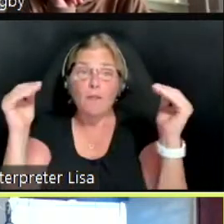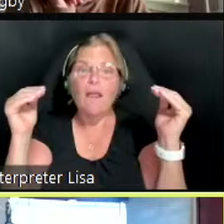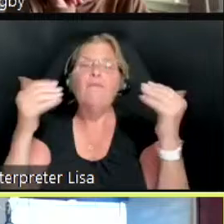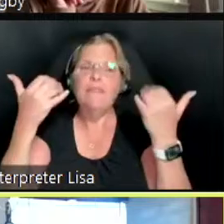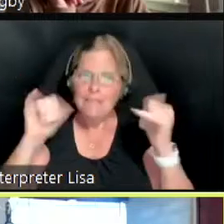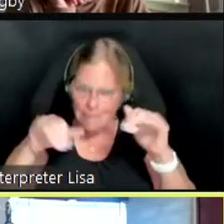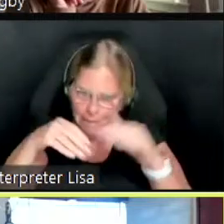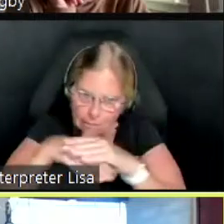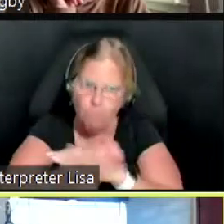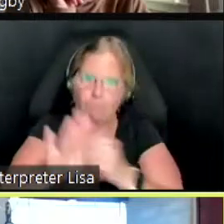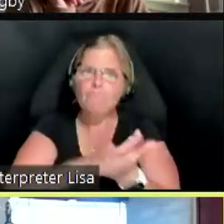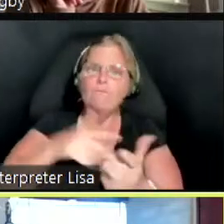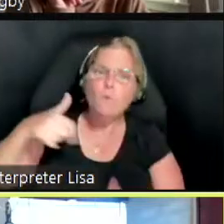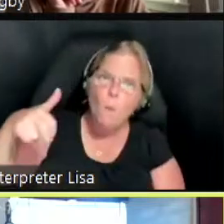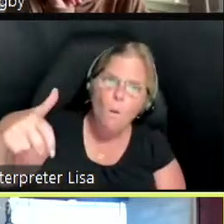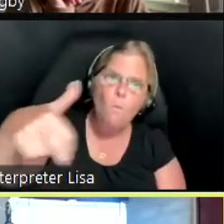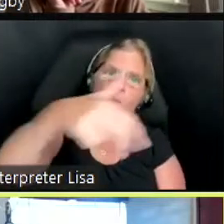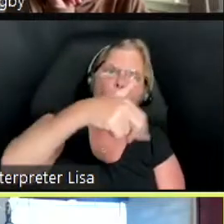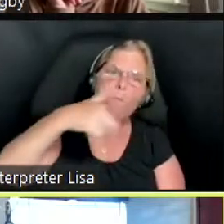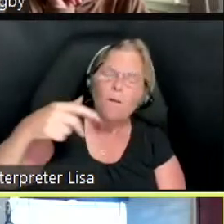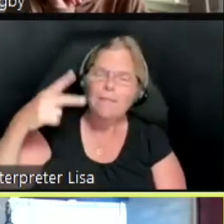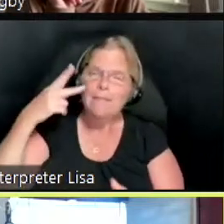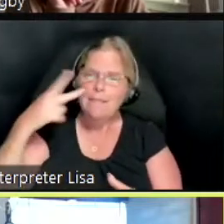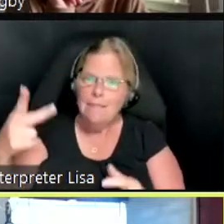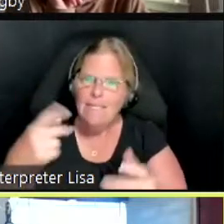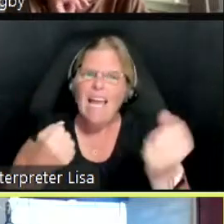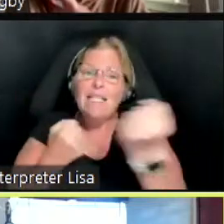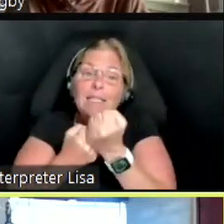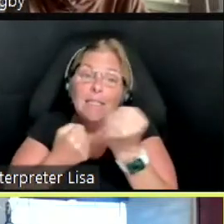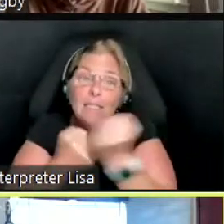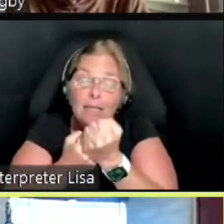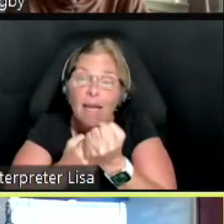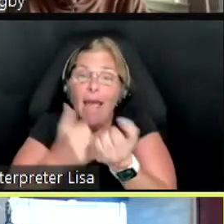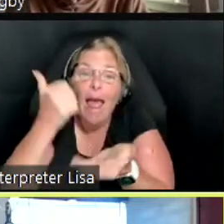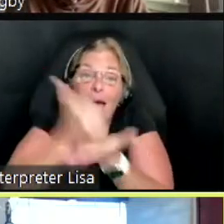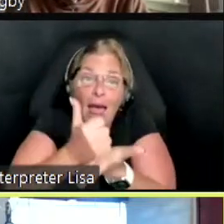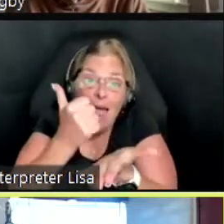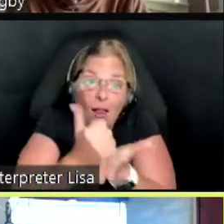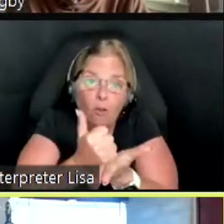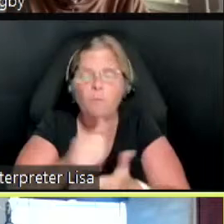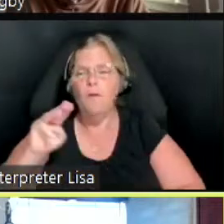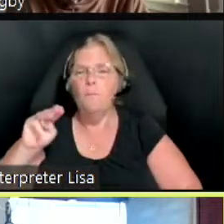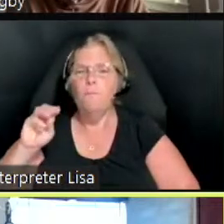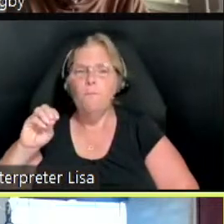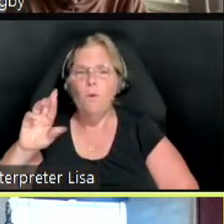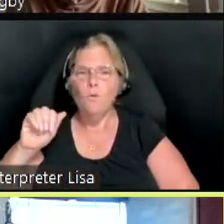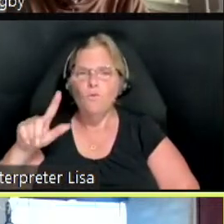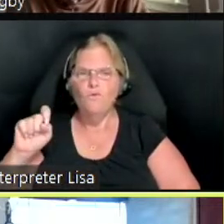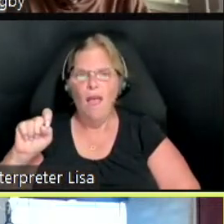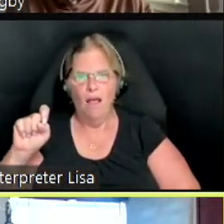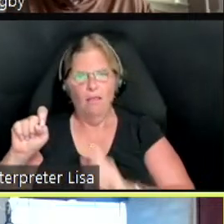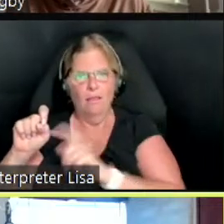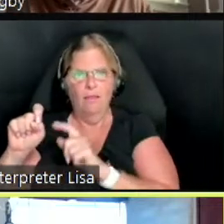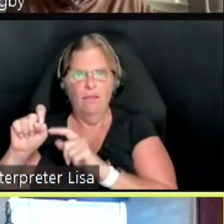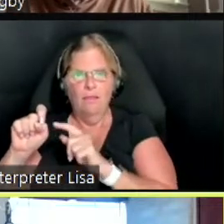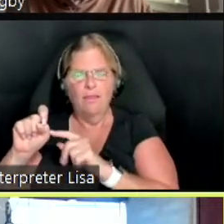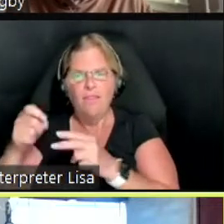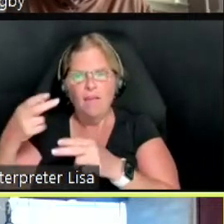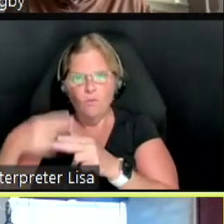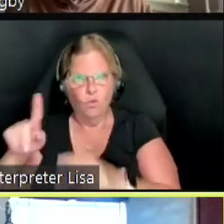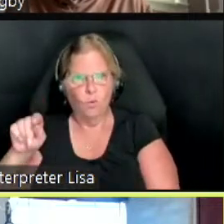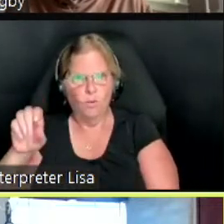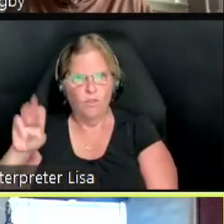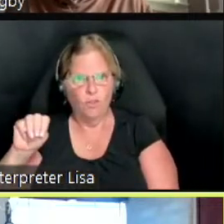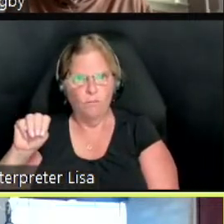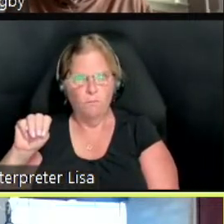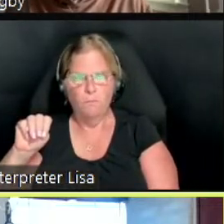actually spending time and assisting. So morale is the short-term piece, that doesn't cost